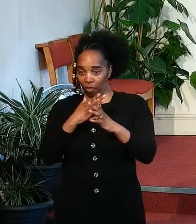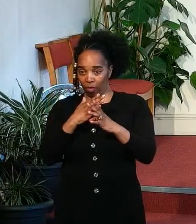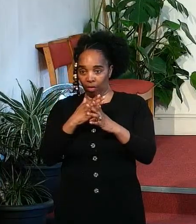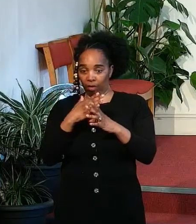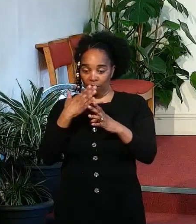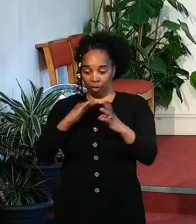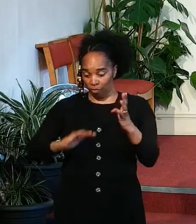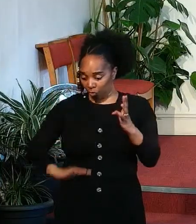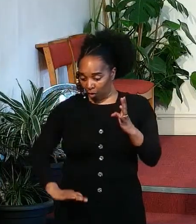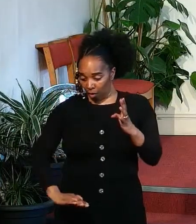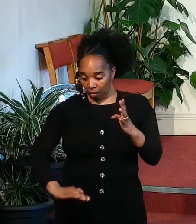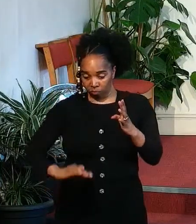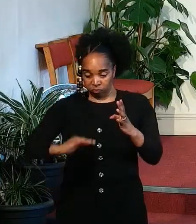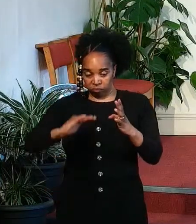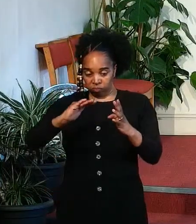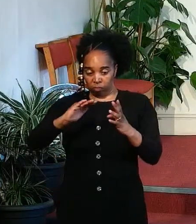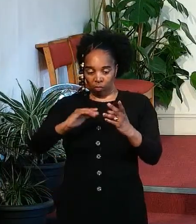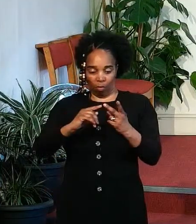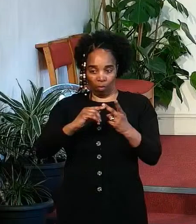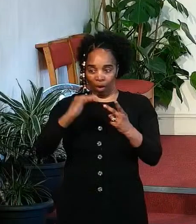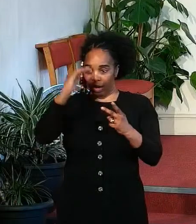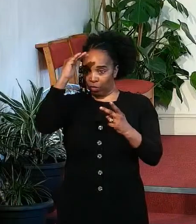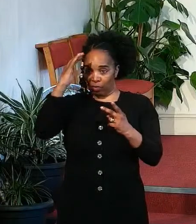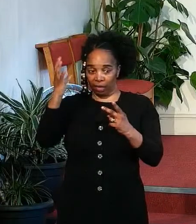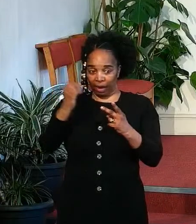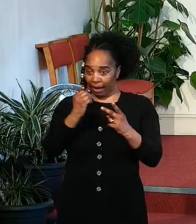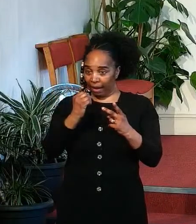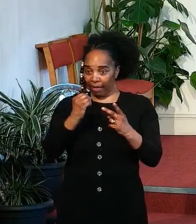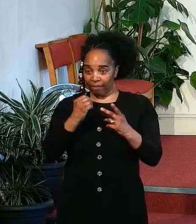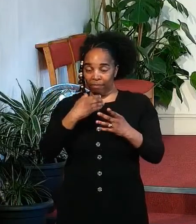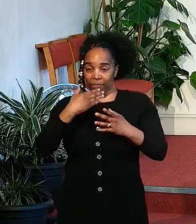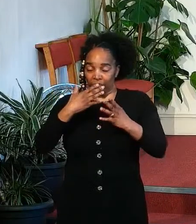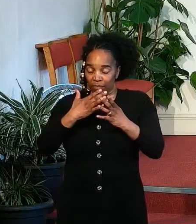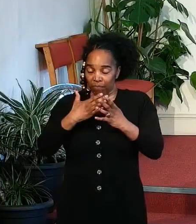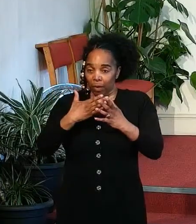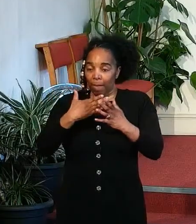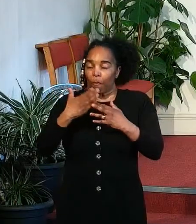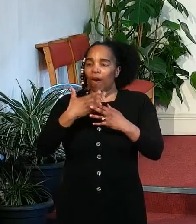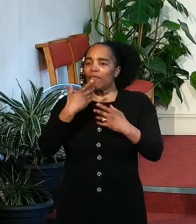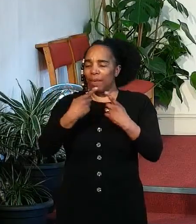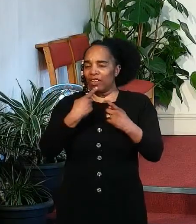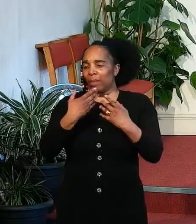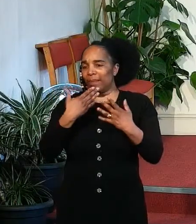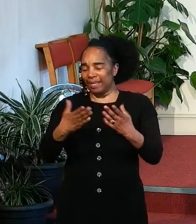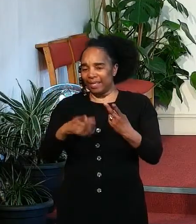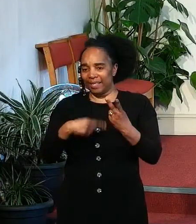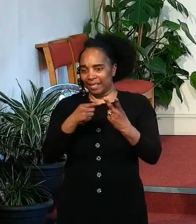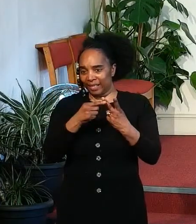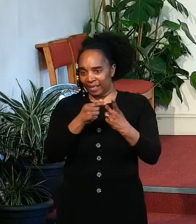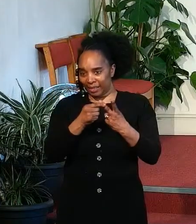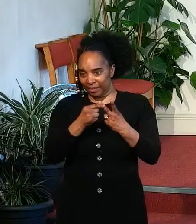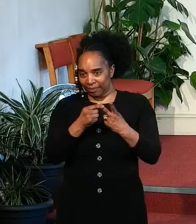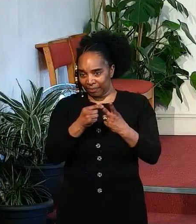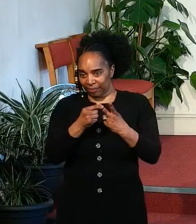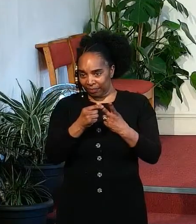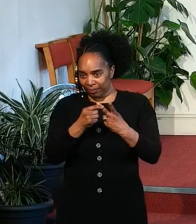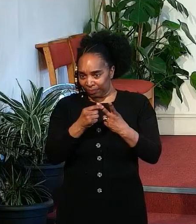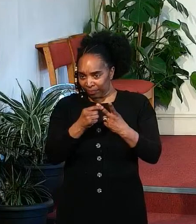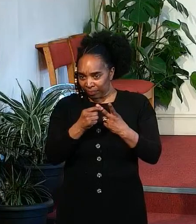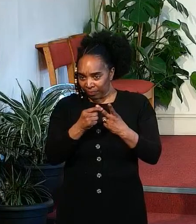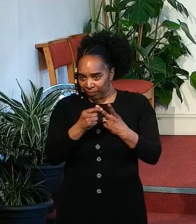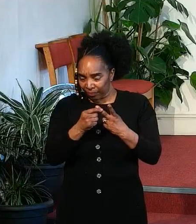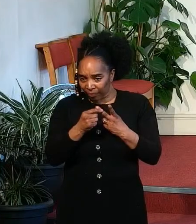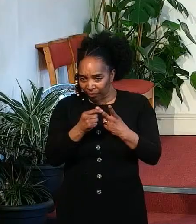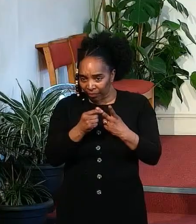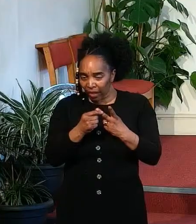from young, and you said something about adults having it as well. So if you could elaborate on that a bit. Also, not to be derogatory, but the examples